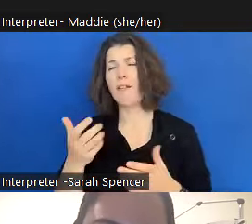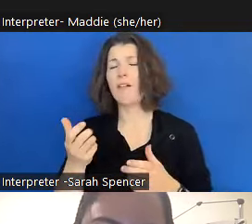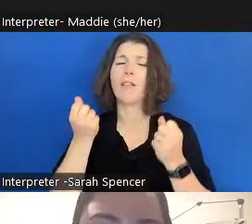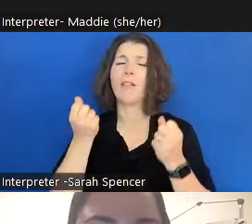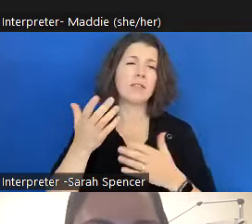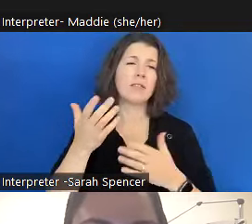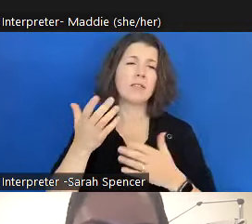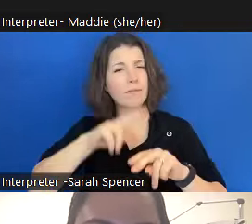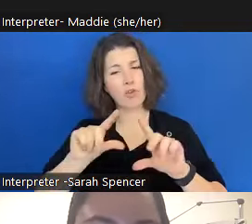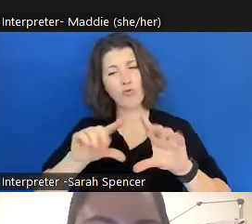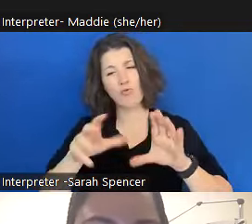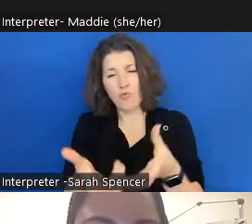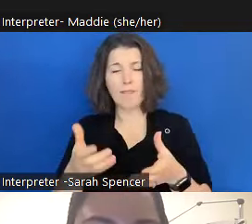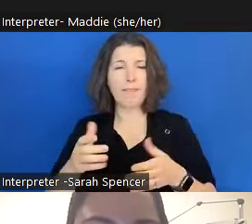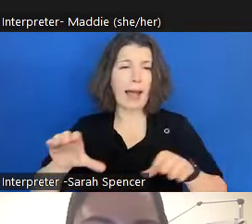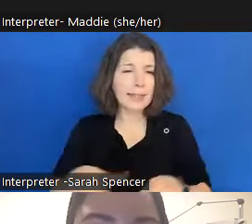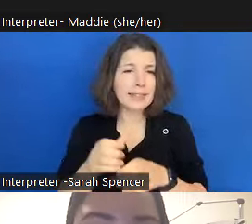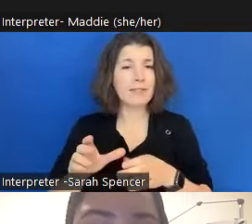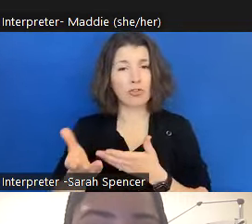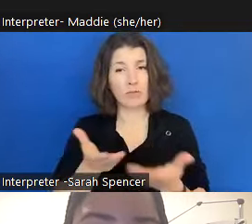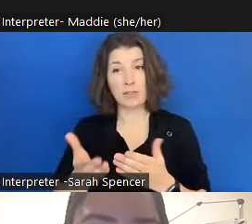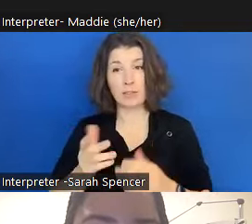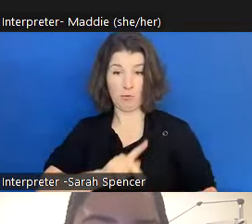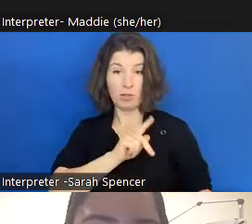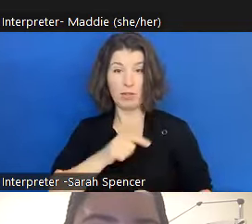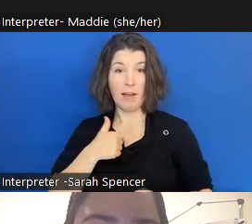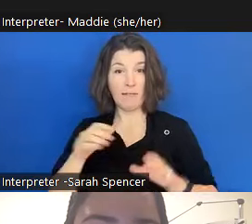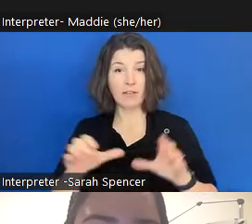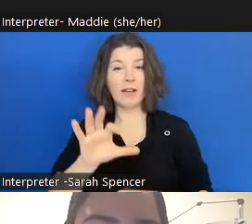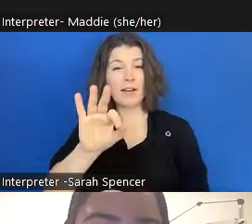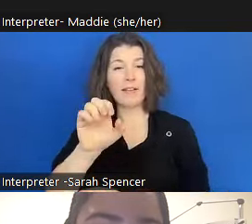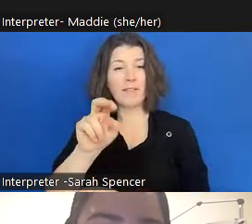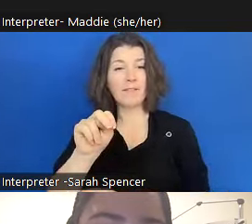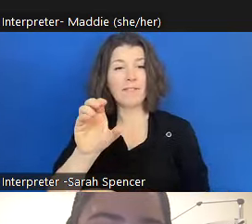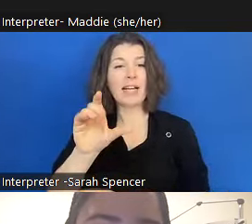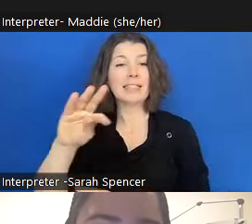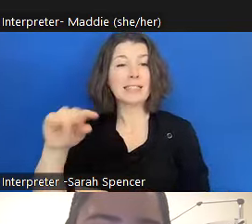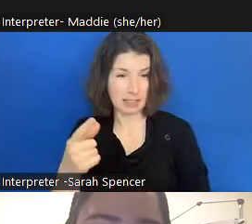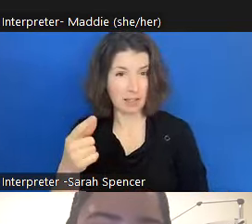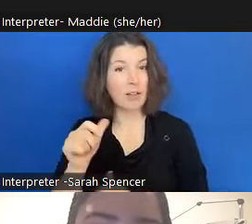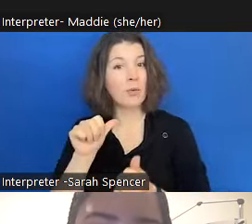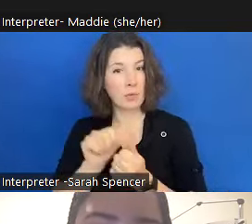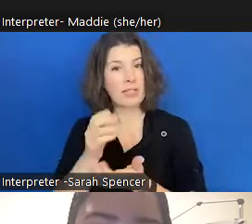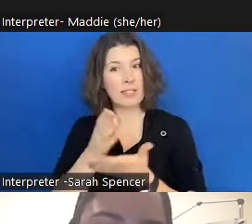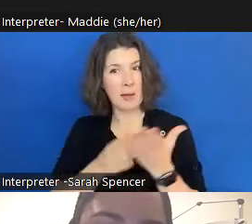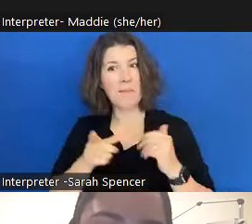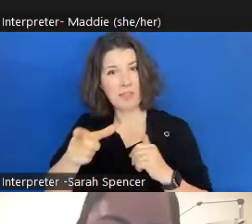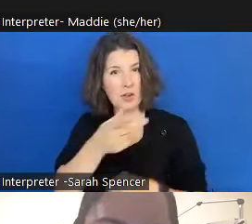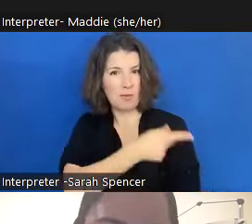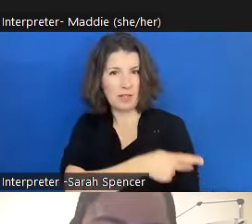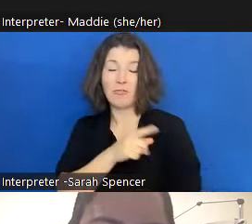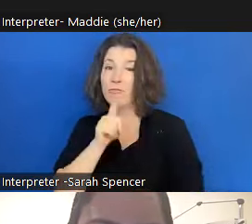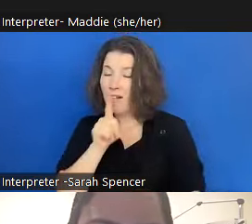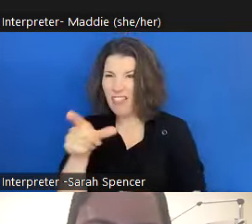as well. Personally, I have done fencing with some visually impaired patients, so they really do have